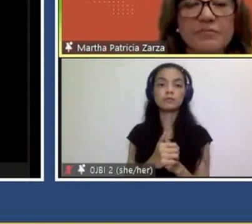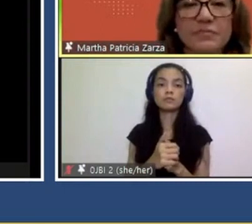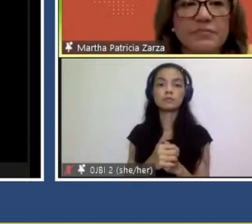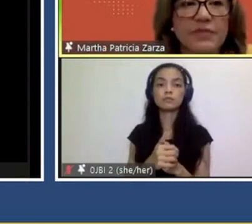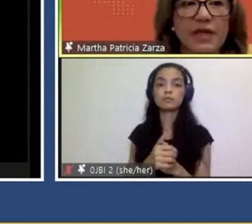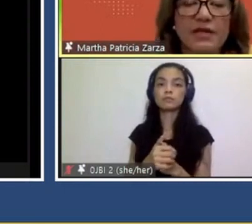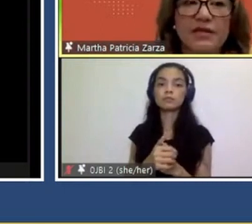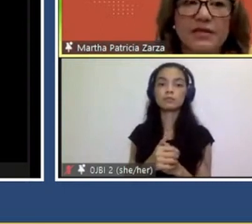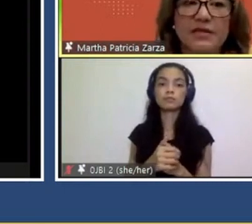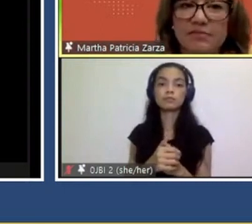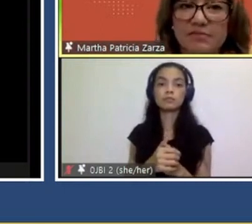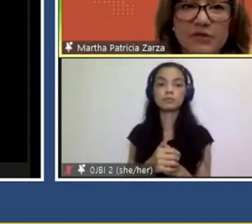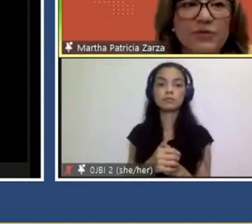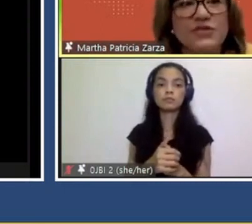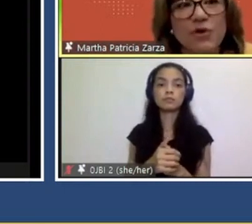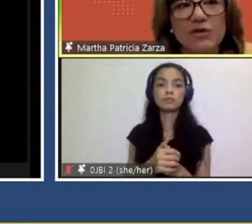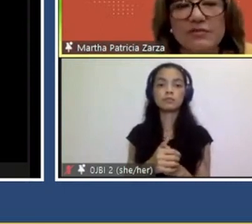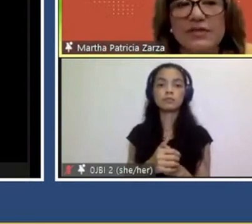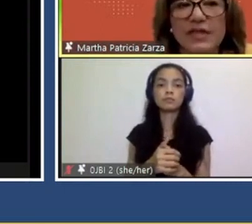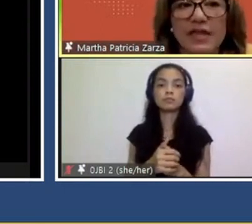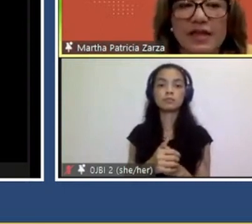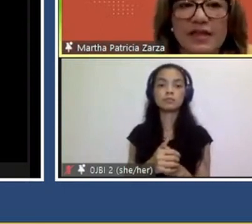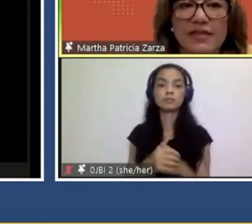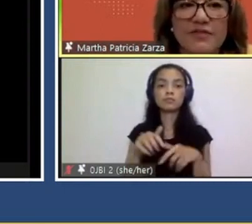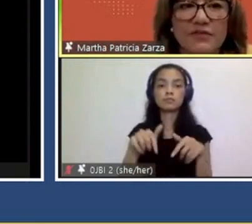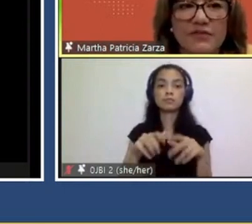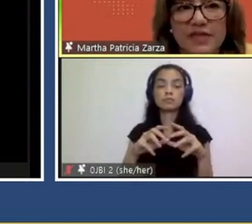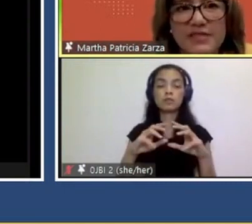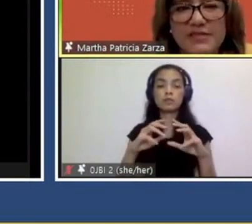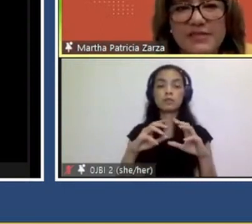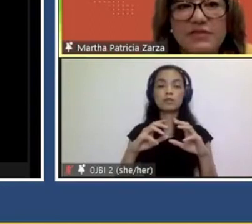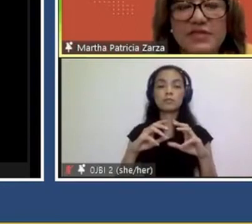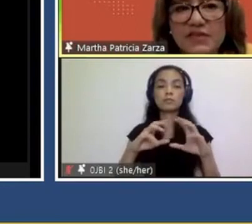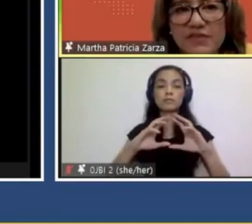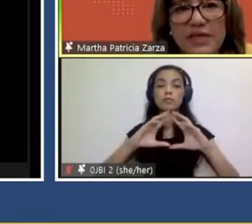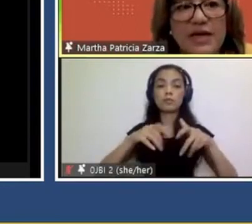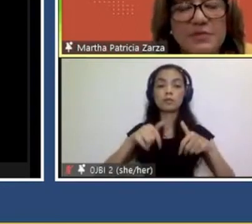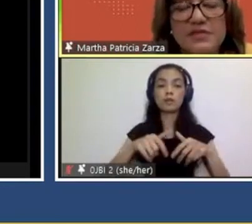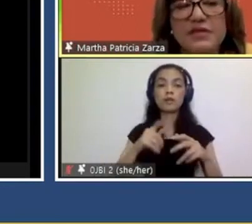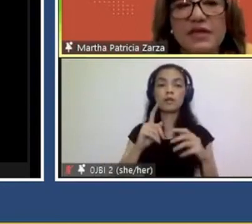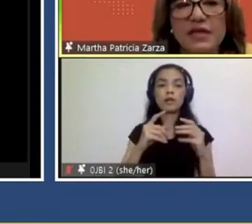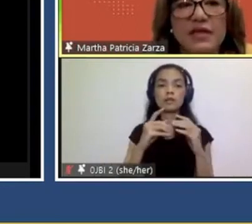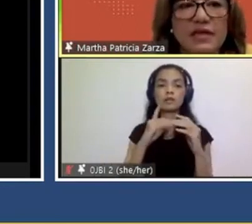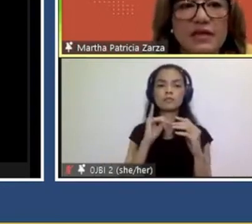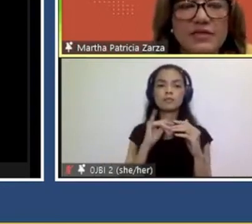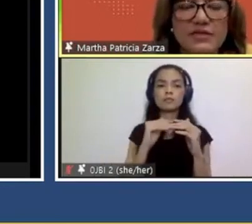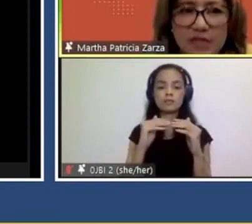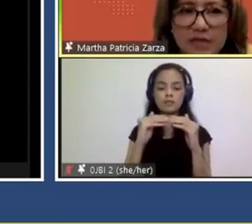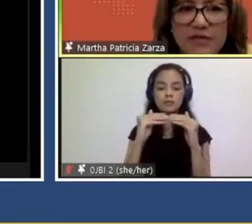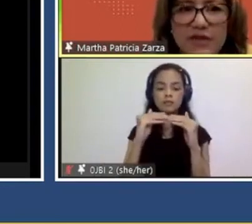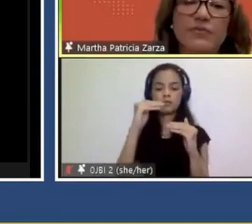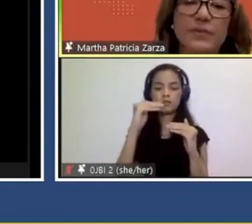there are, in today's world, different phases, significant gaps